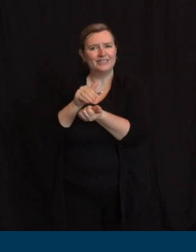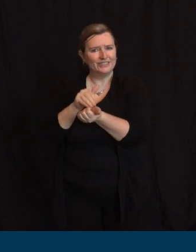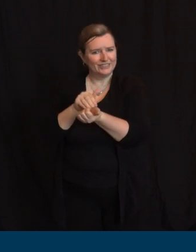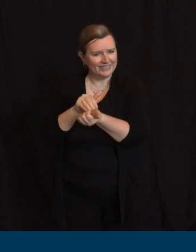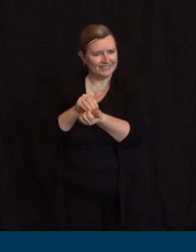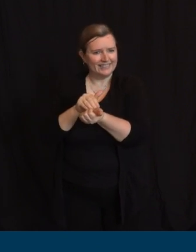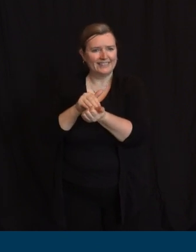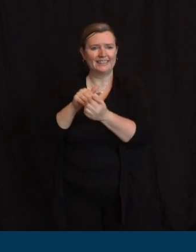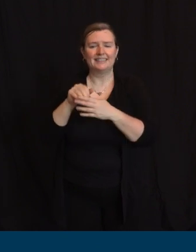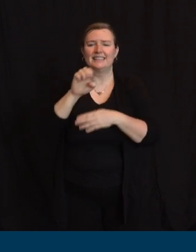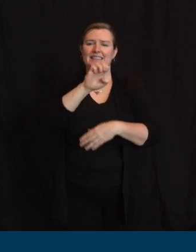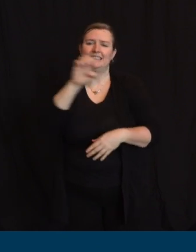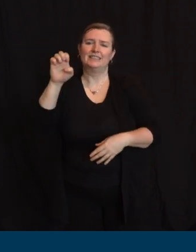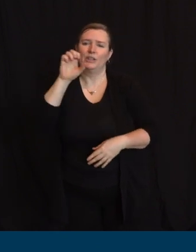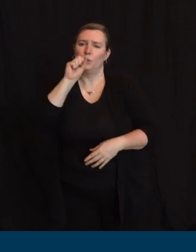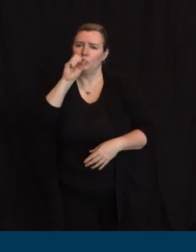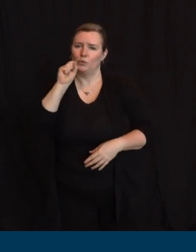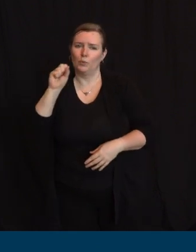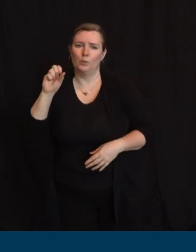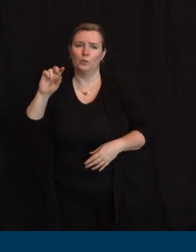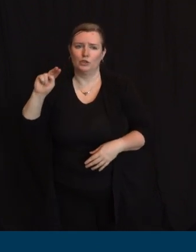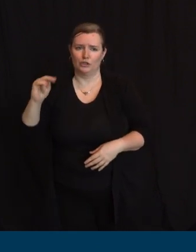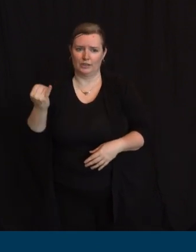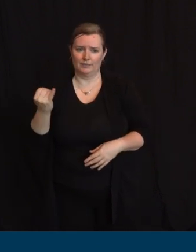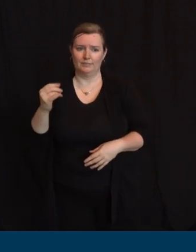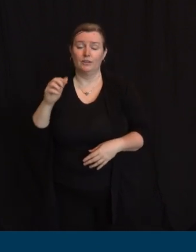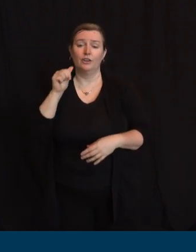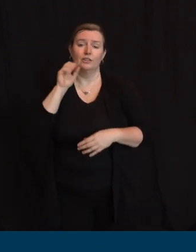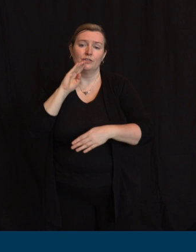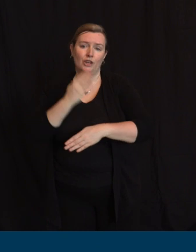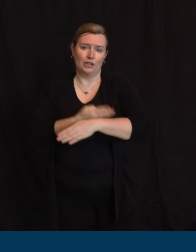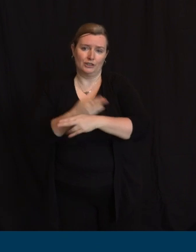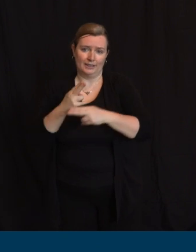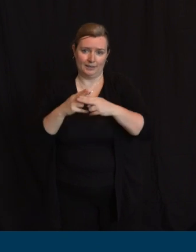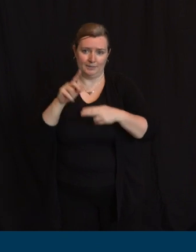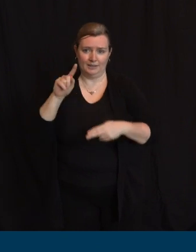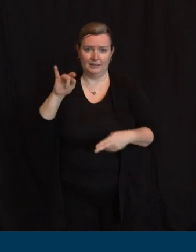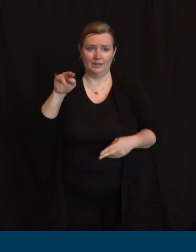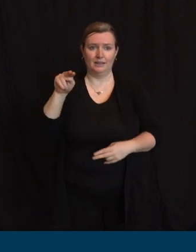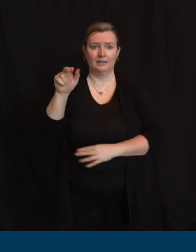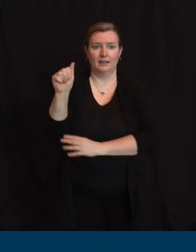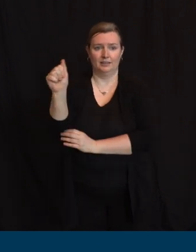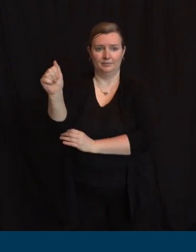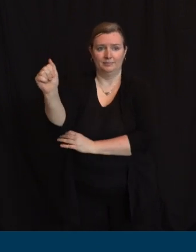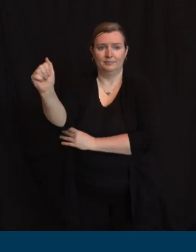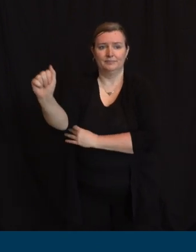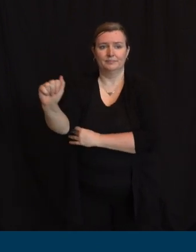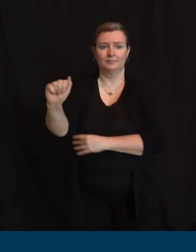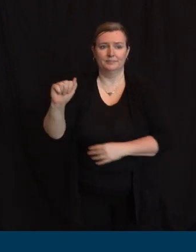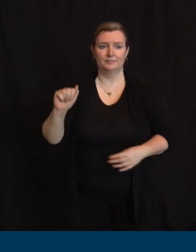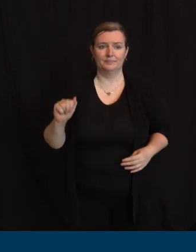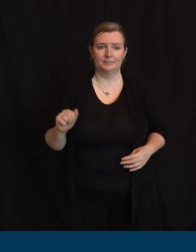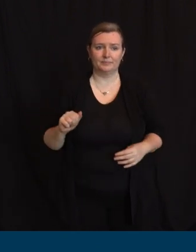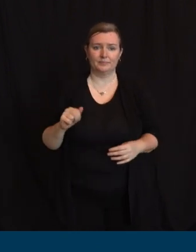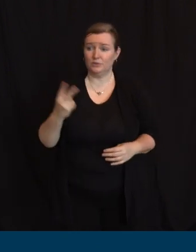earlier today, and daughter Tina. And she and Harvey would see their children marry and give them 3